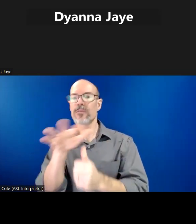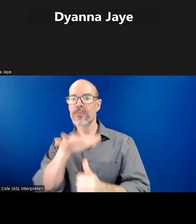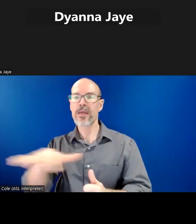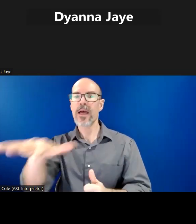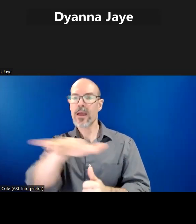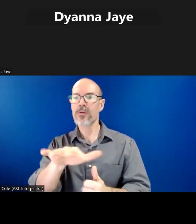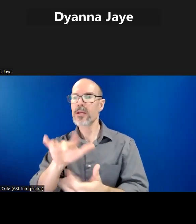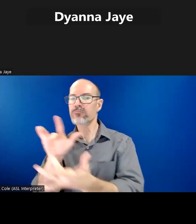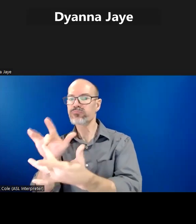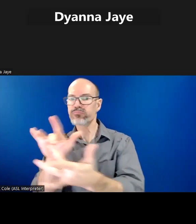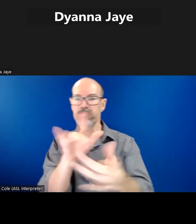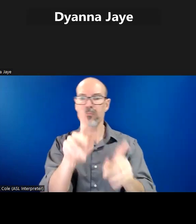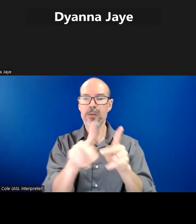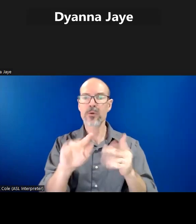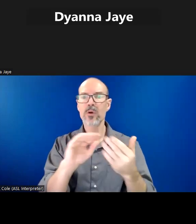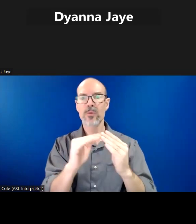to come.